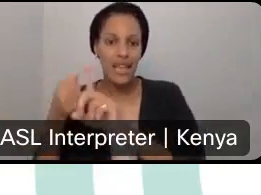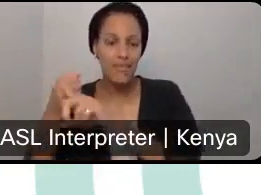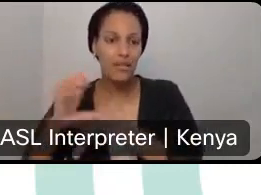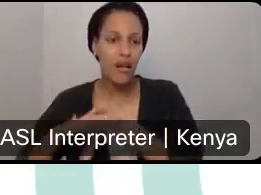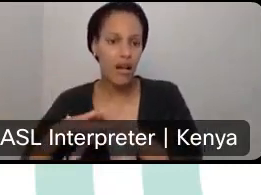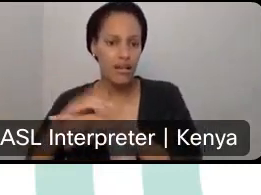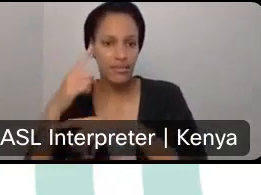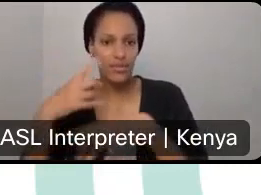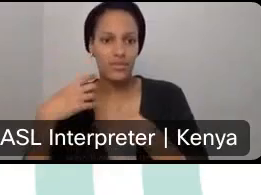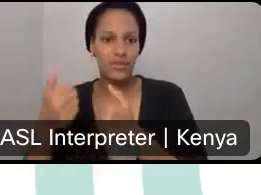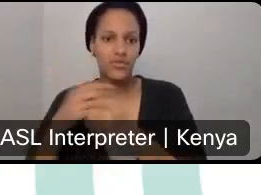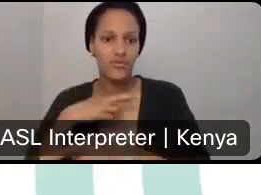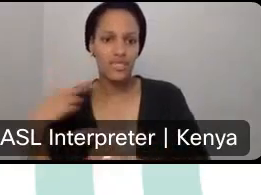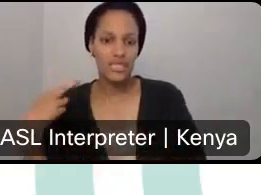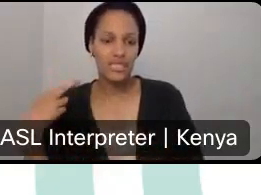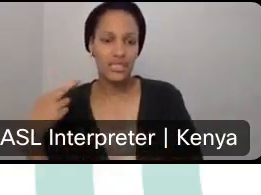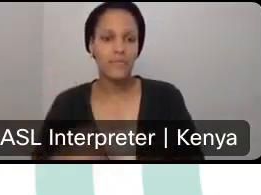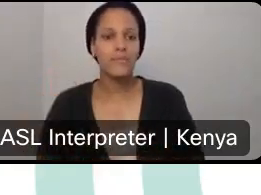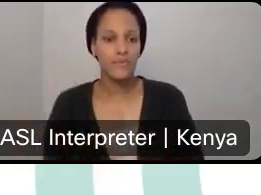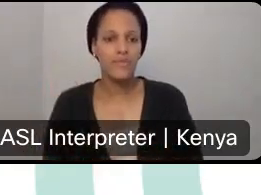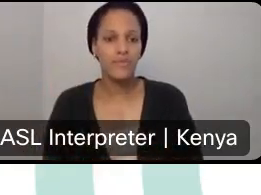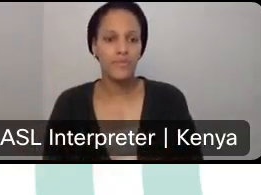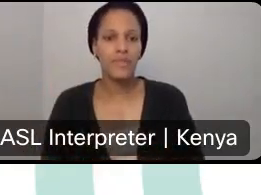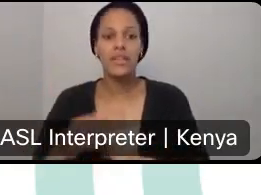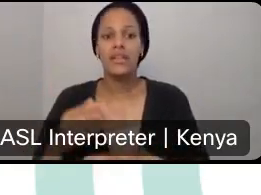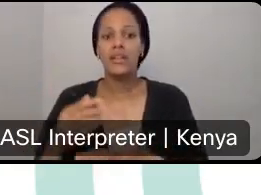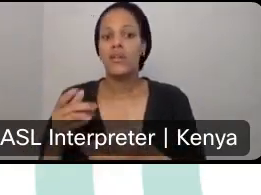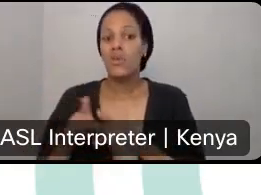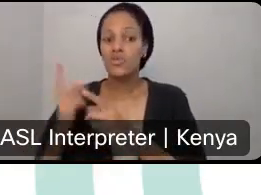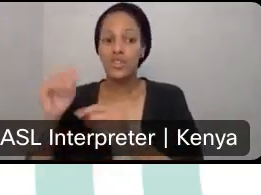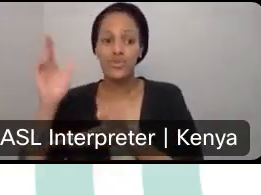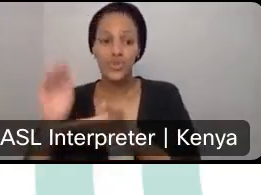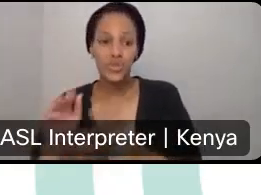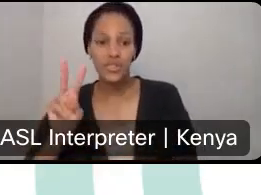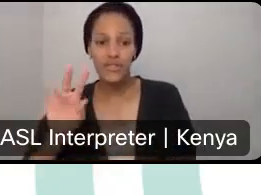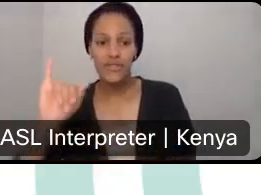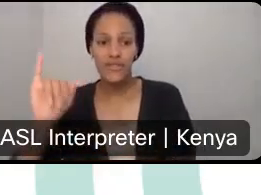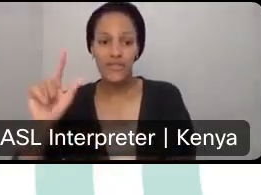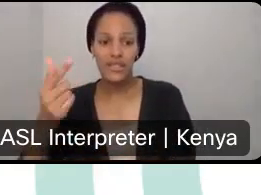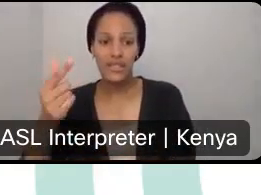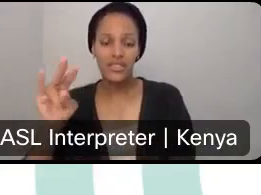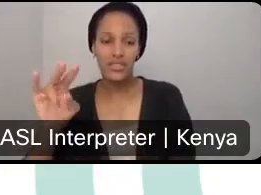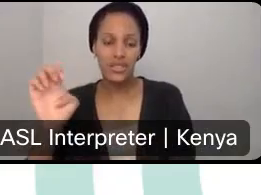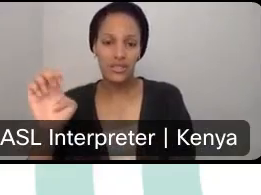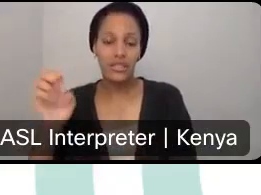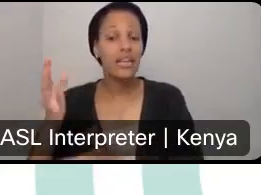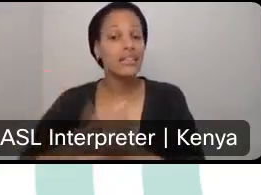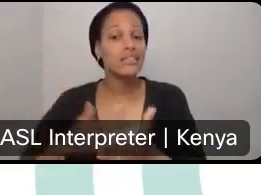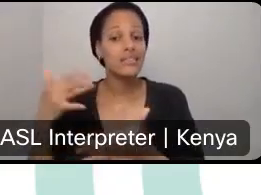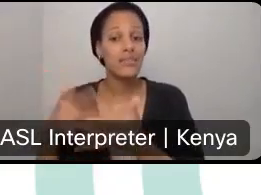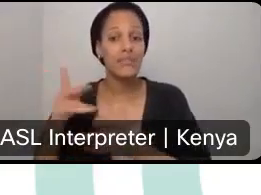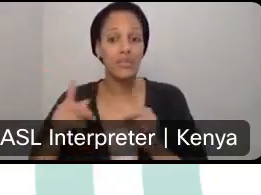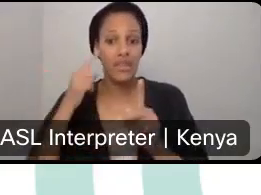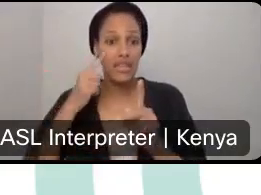their vigilance. Some people find medications to be incredibly helpful and life-saving. Some